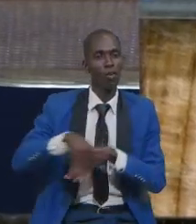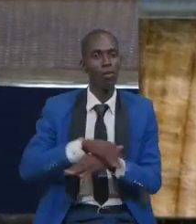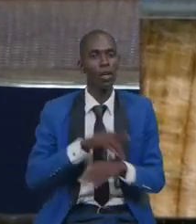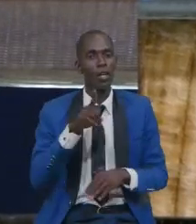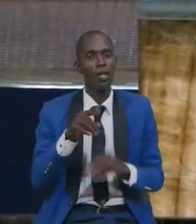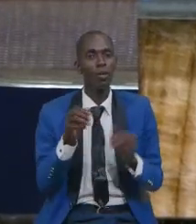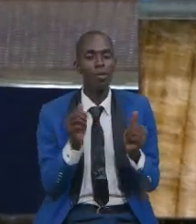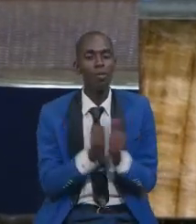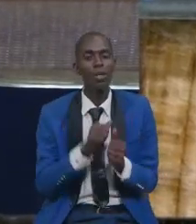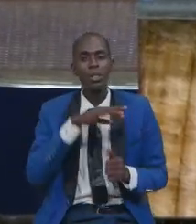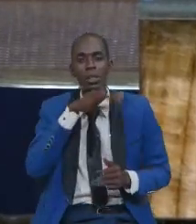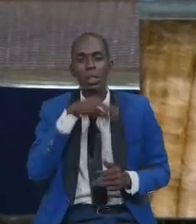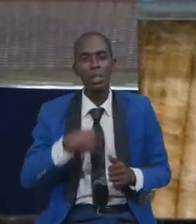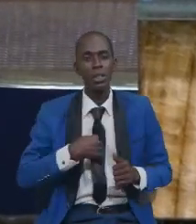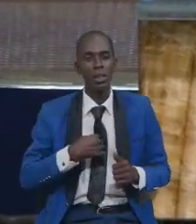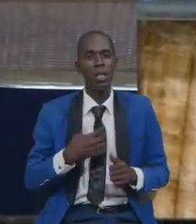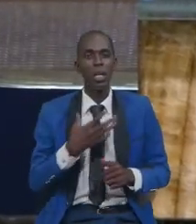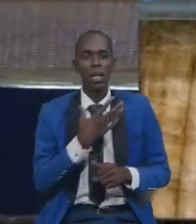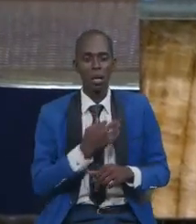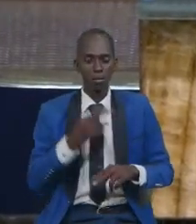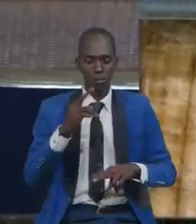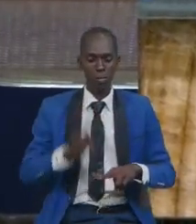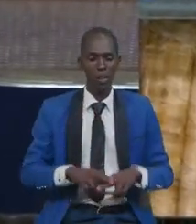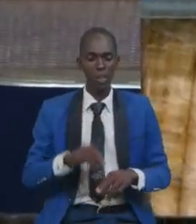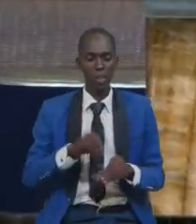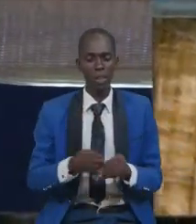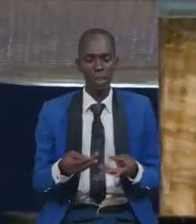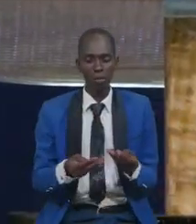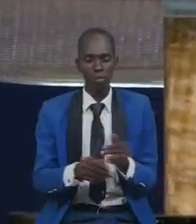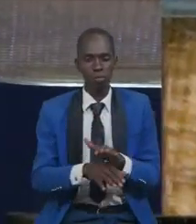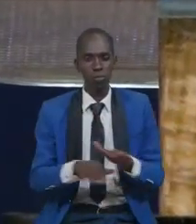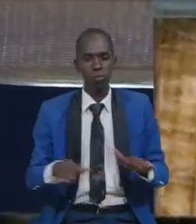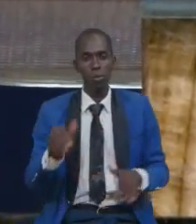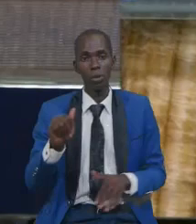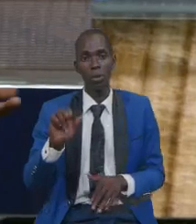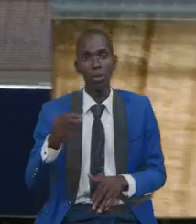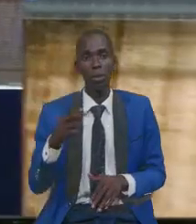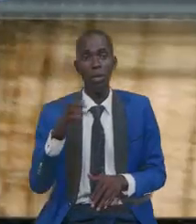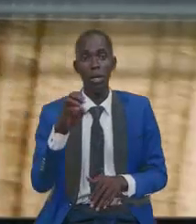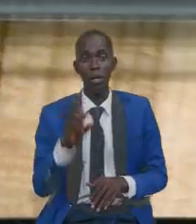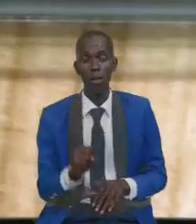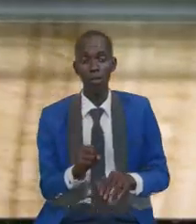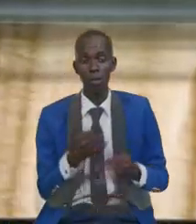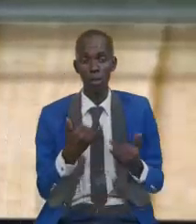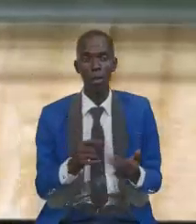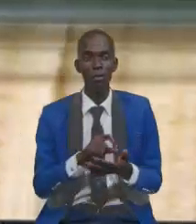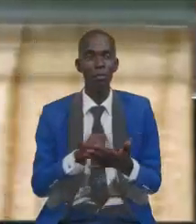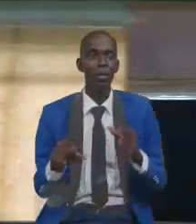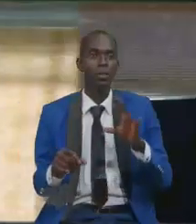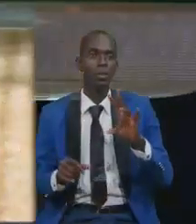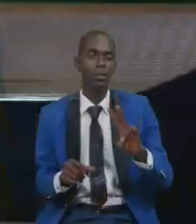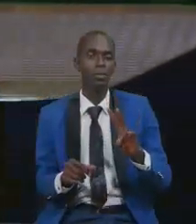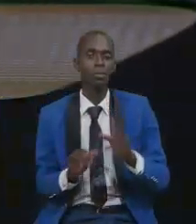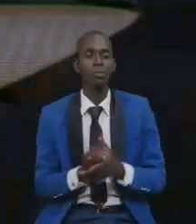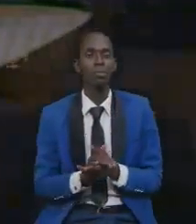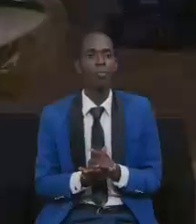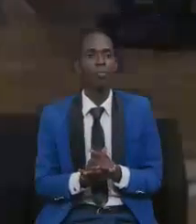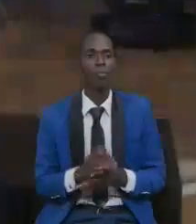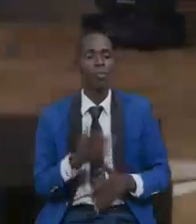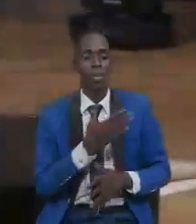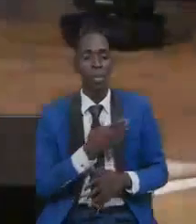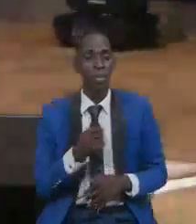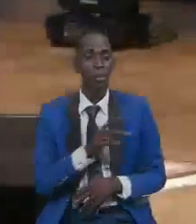with sackcloth and sat in ashes. Look at verse 7. In verse 7 it says, and